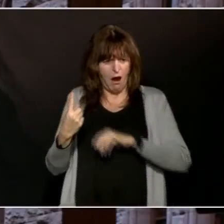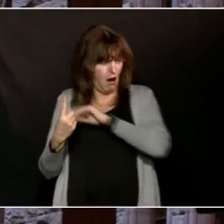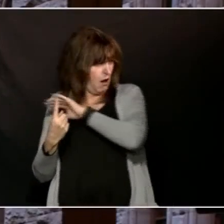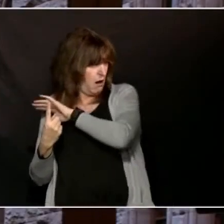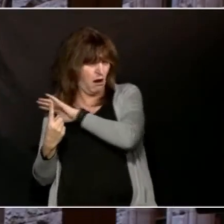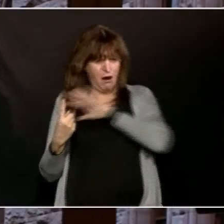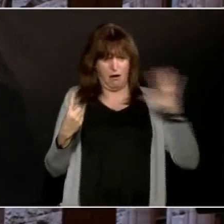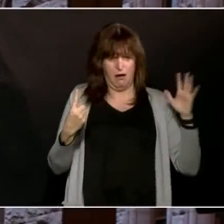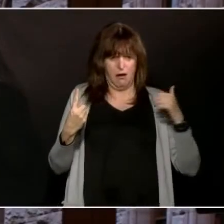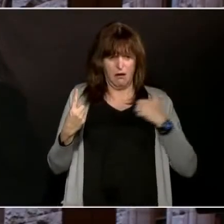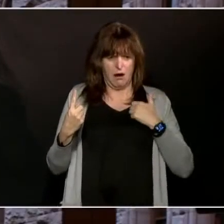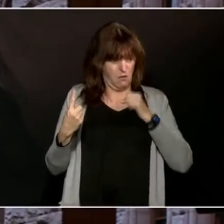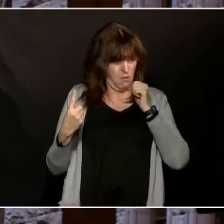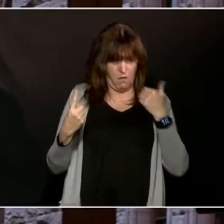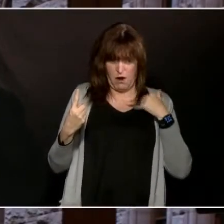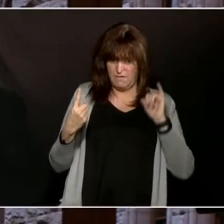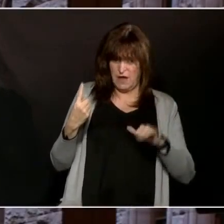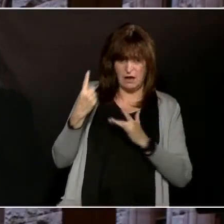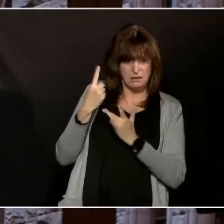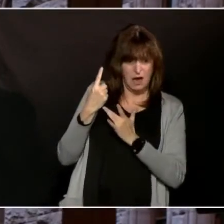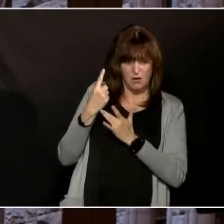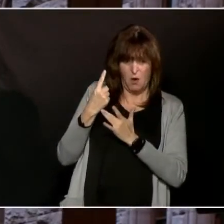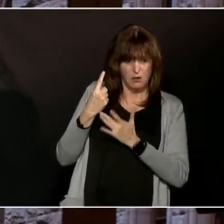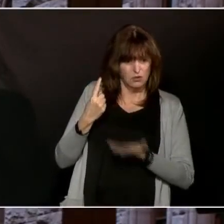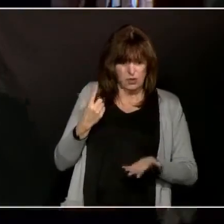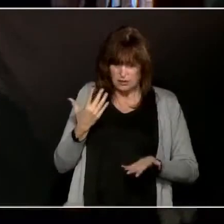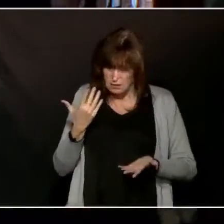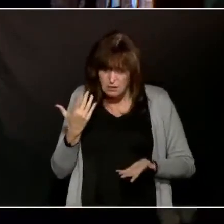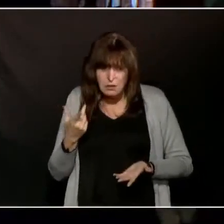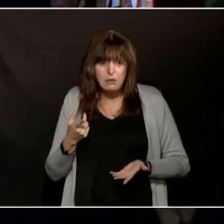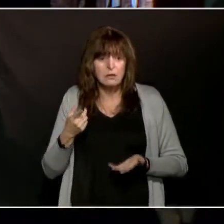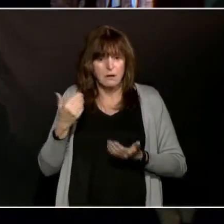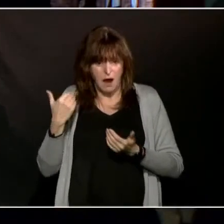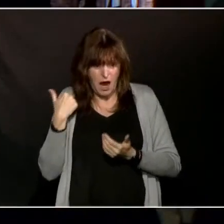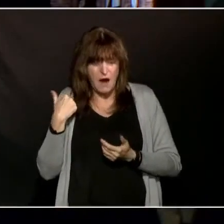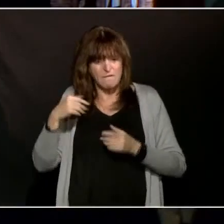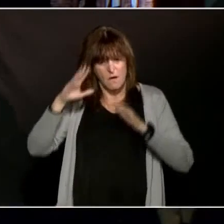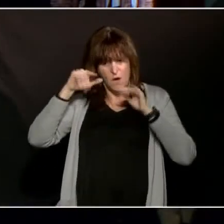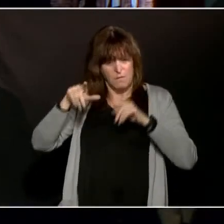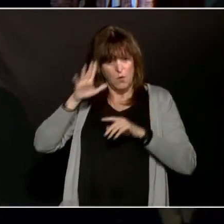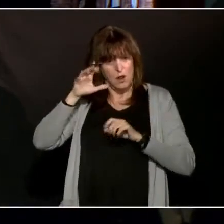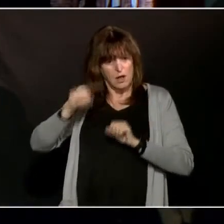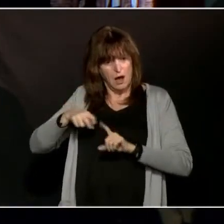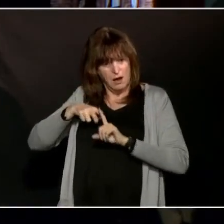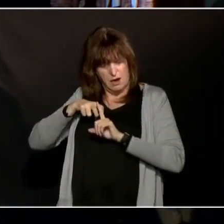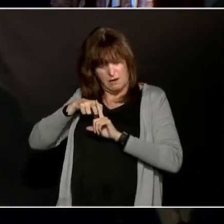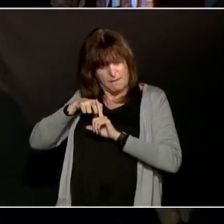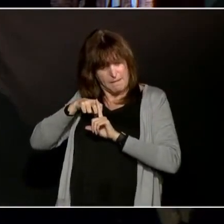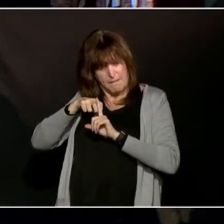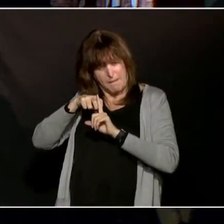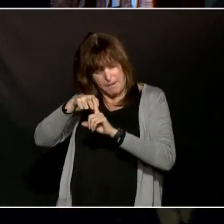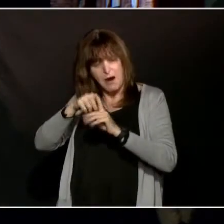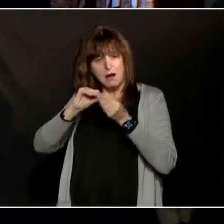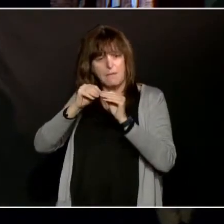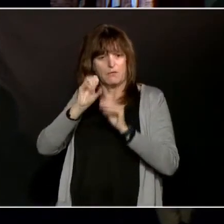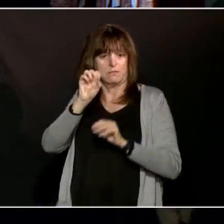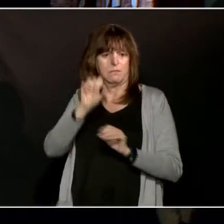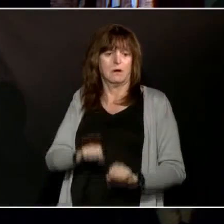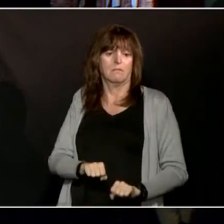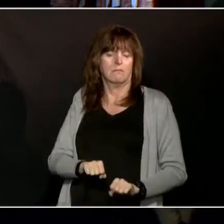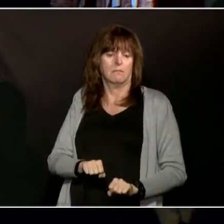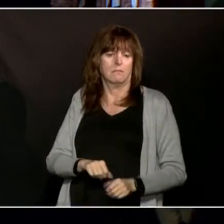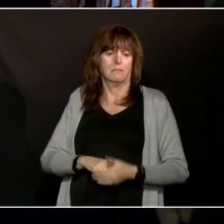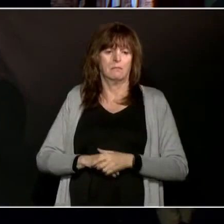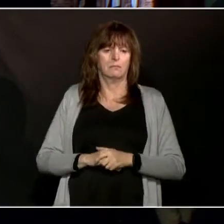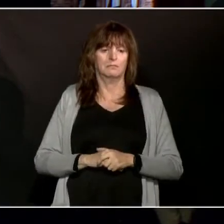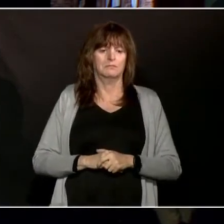it in the way you're asking for at the moment. Follow-up? Thank you. And Dr. Williams, you touched